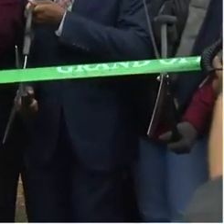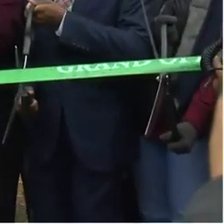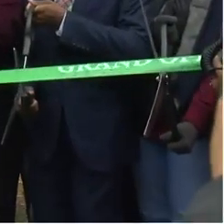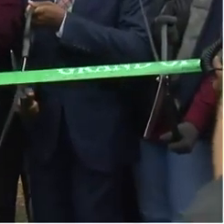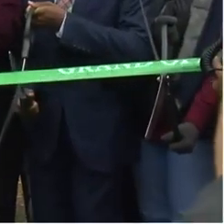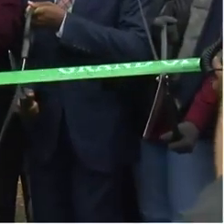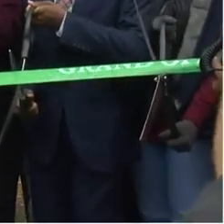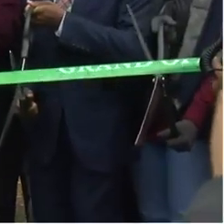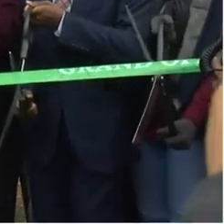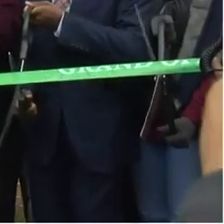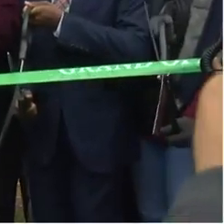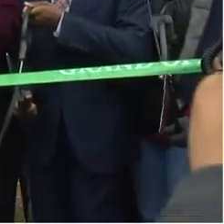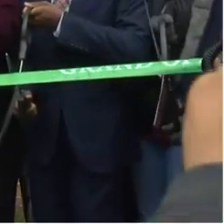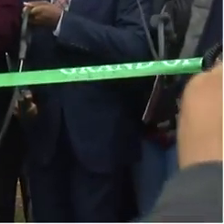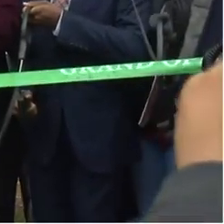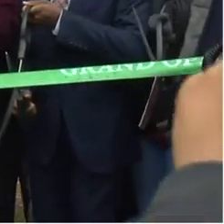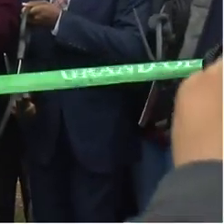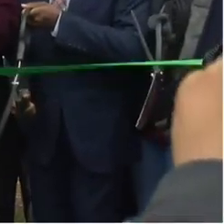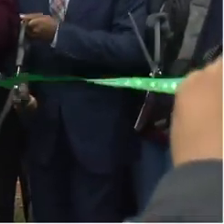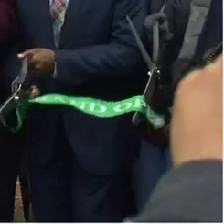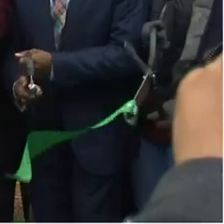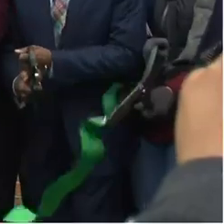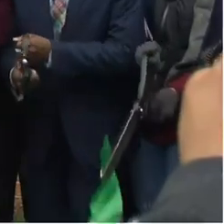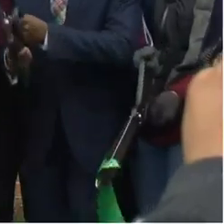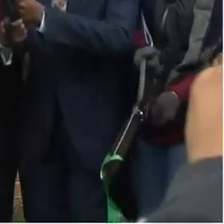everybody. All right, 4803. 1, 2, 3.